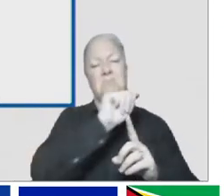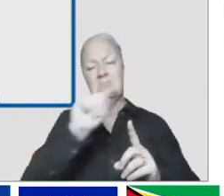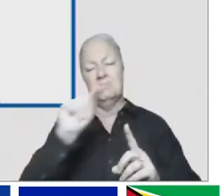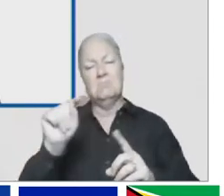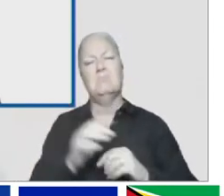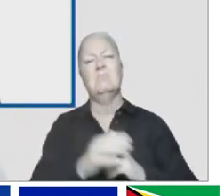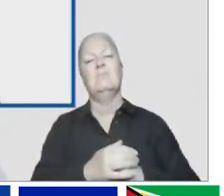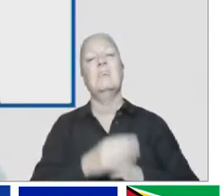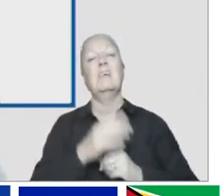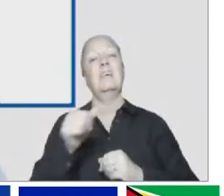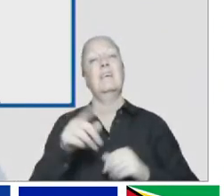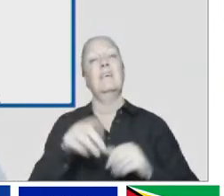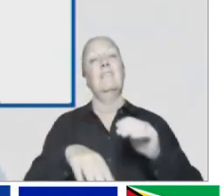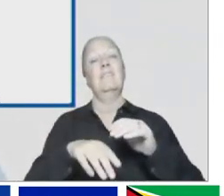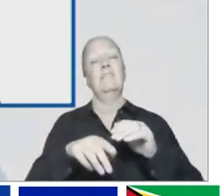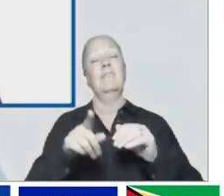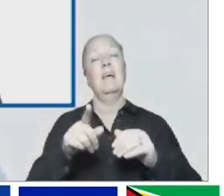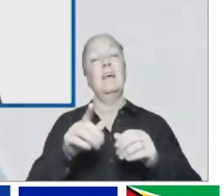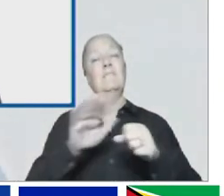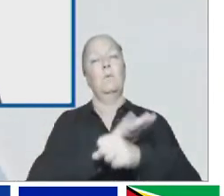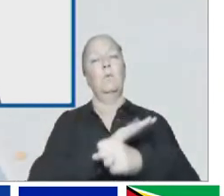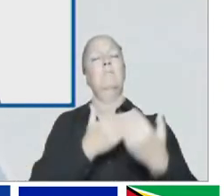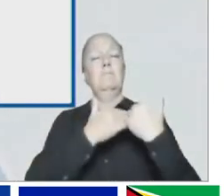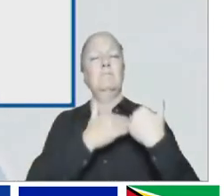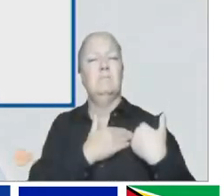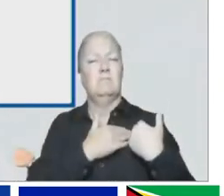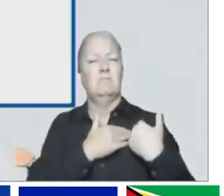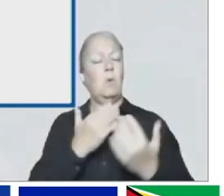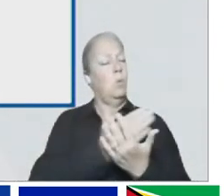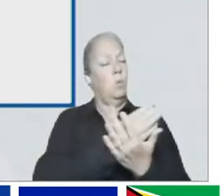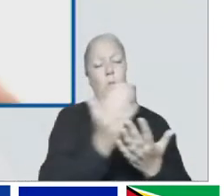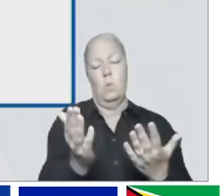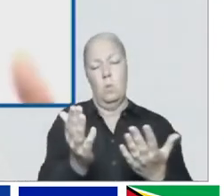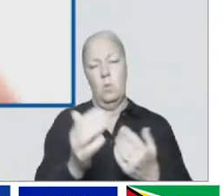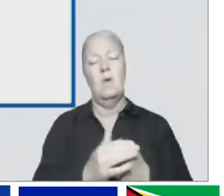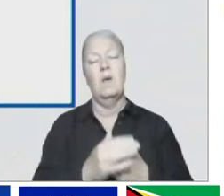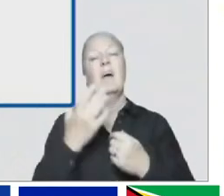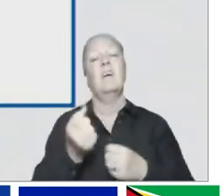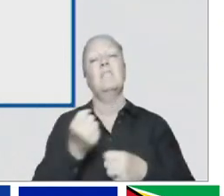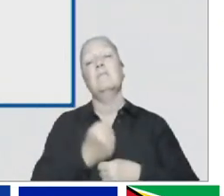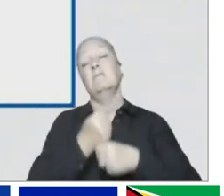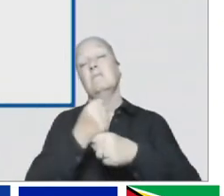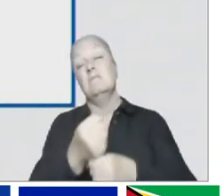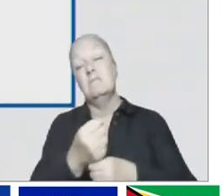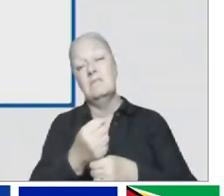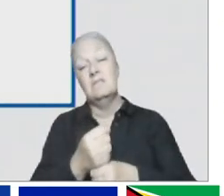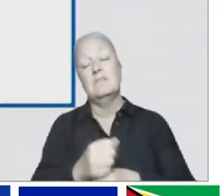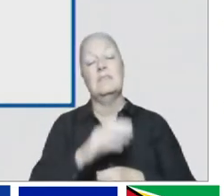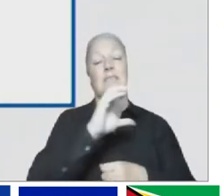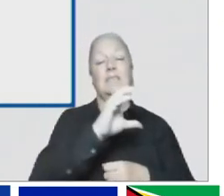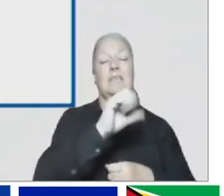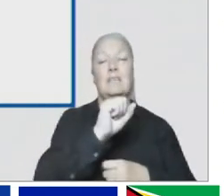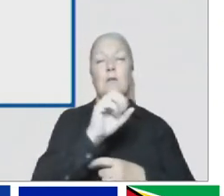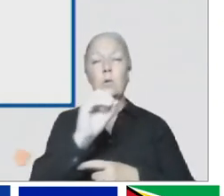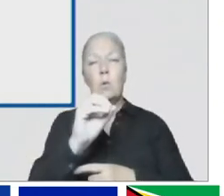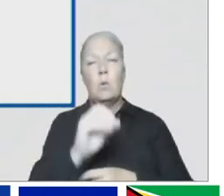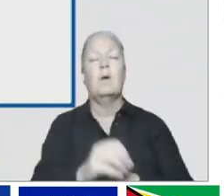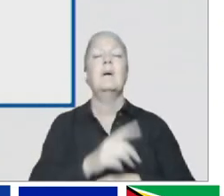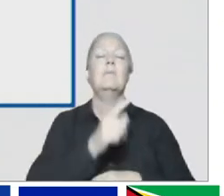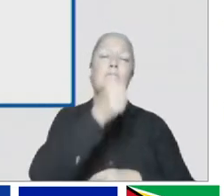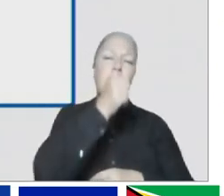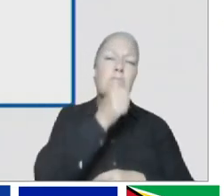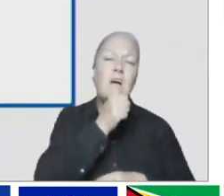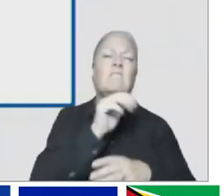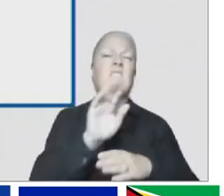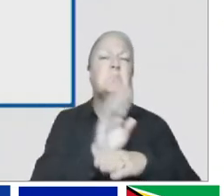sectors. And the team also includes representatives from civil society, from the private sector. There's also the National